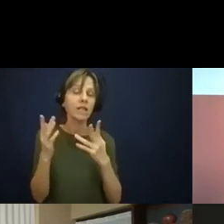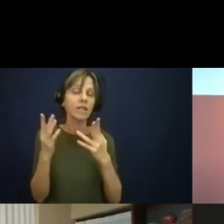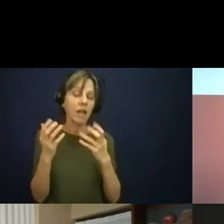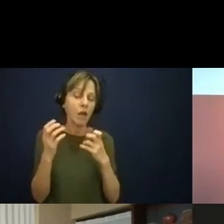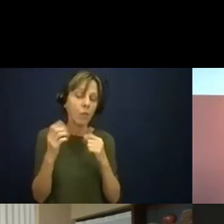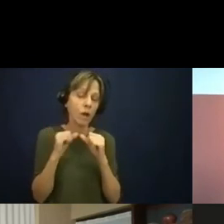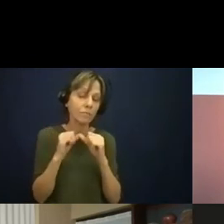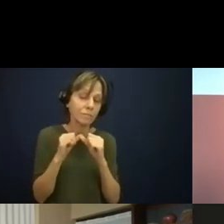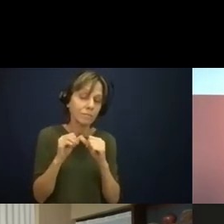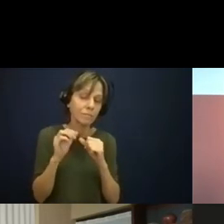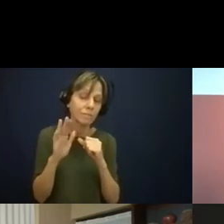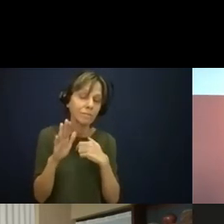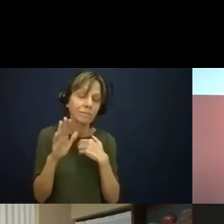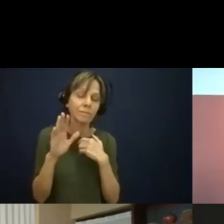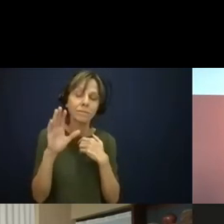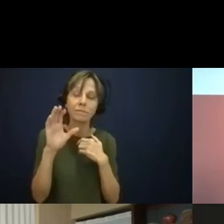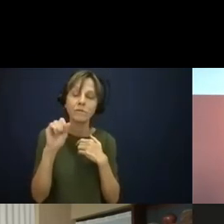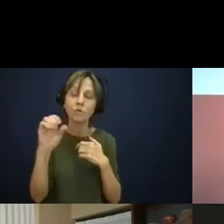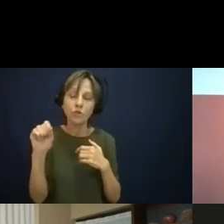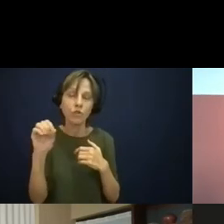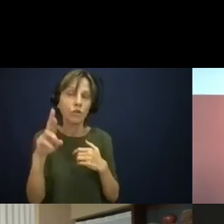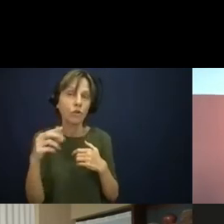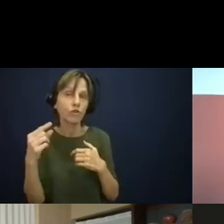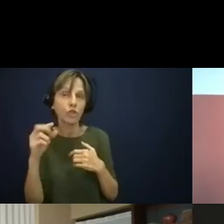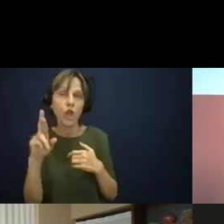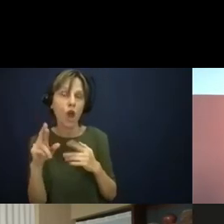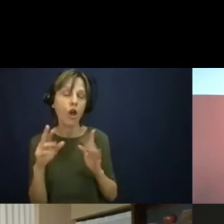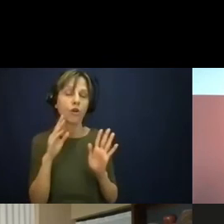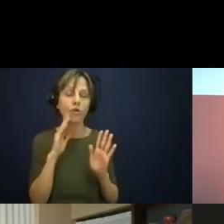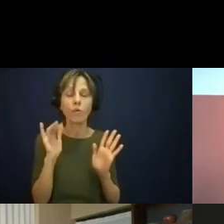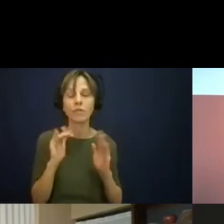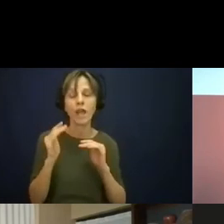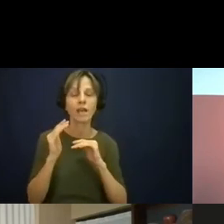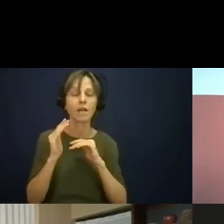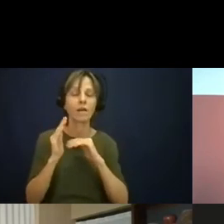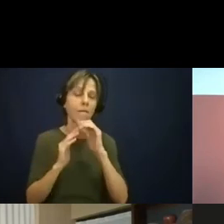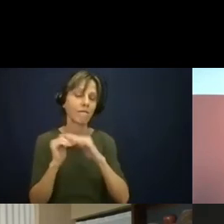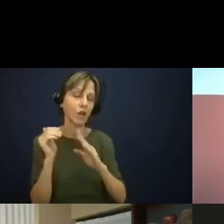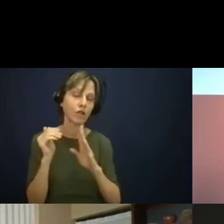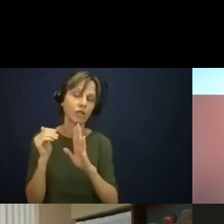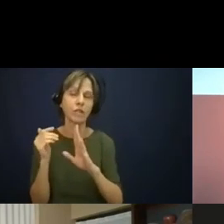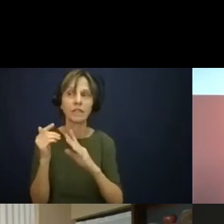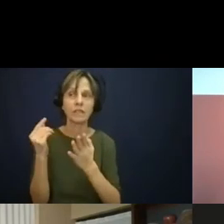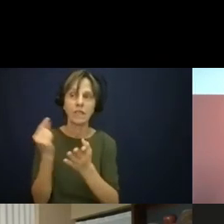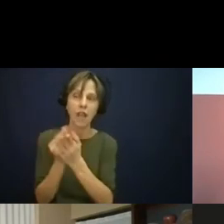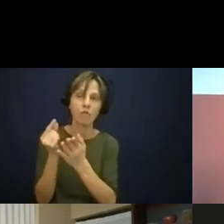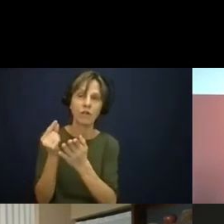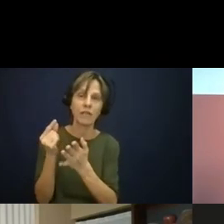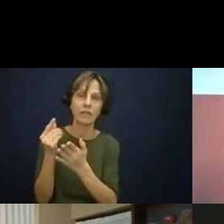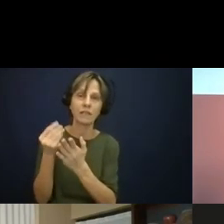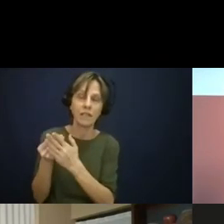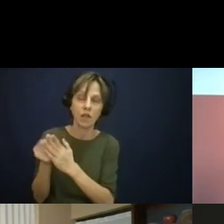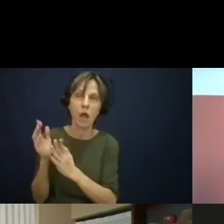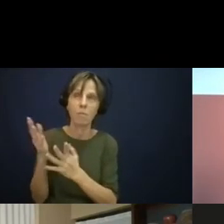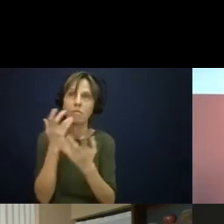their Social Security or their GR. It's like a comfort blanket that's guaranteed income, and they don't really want to make